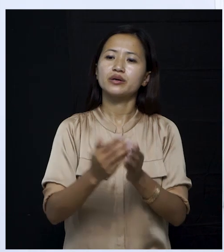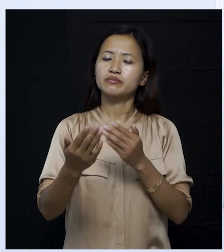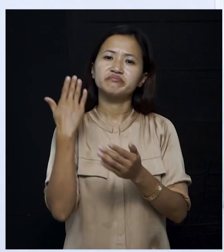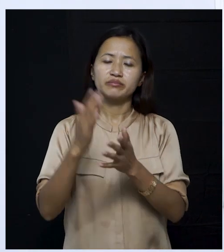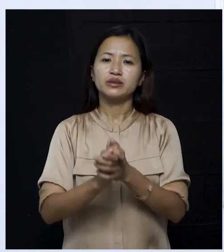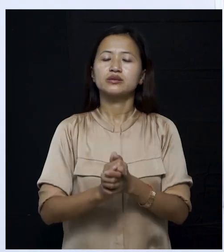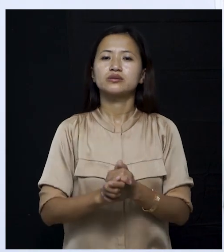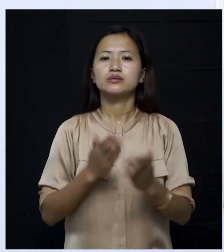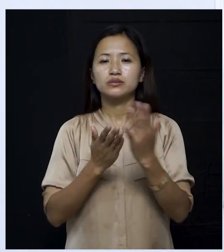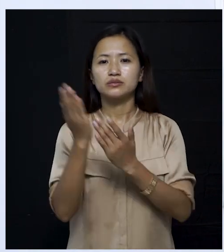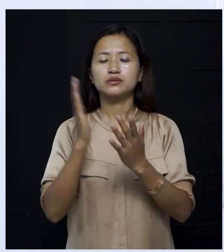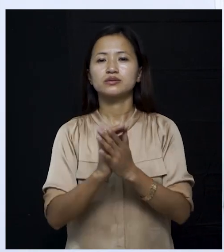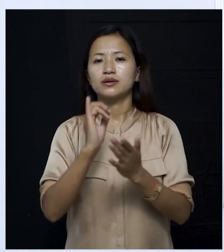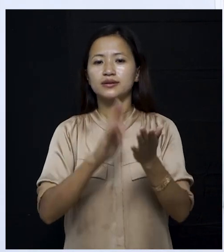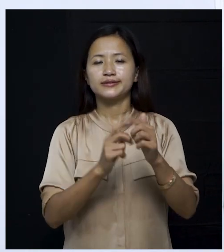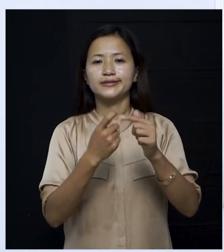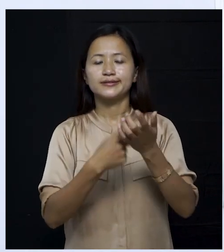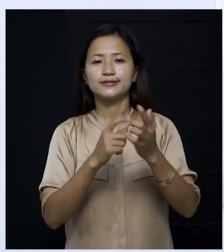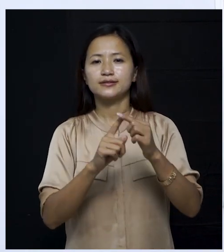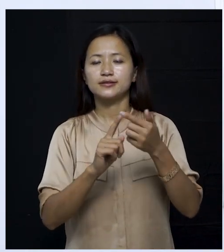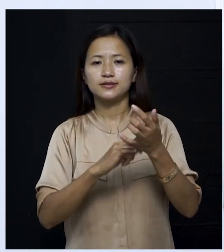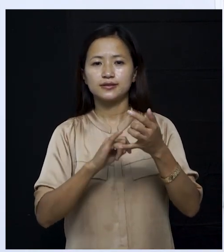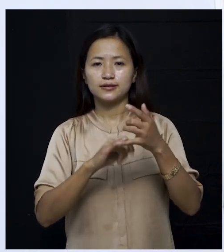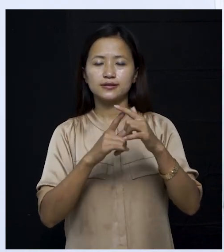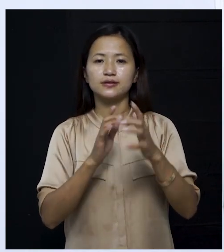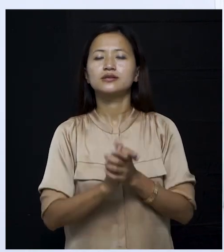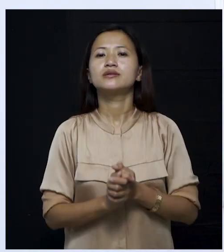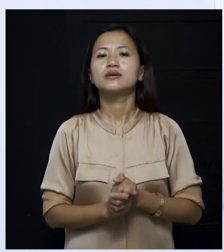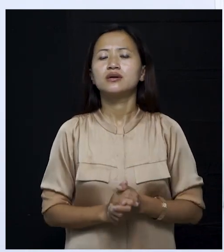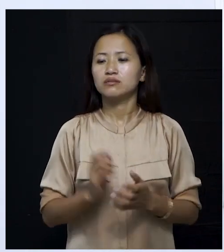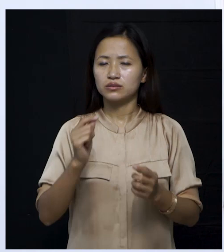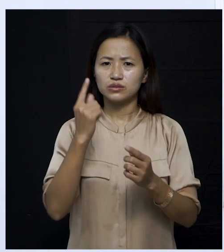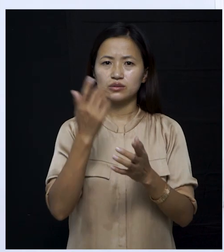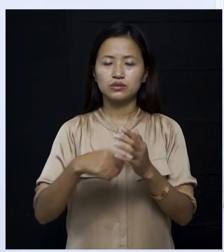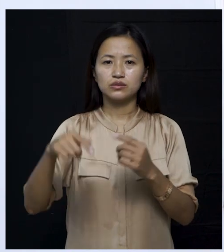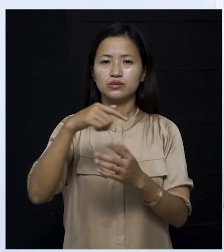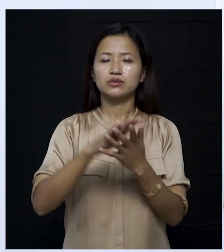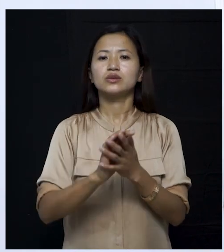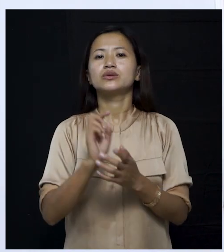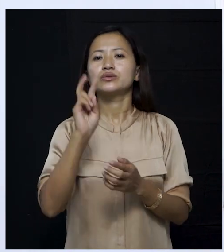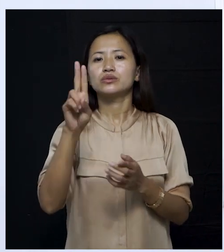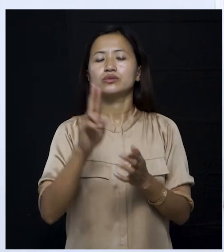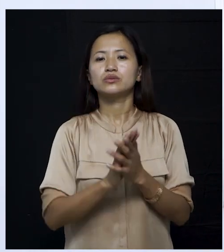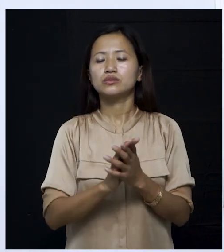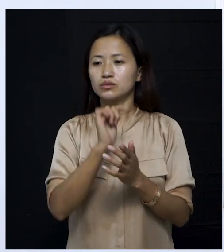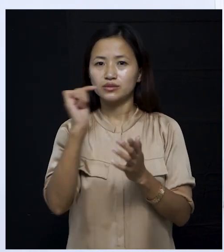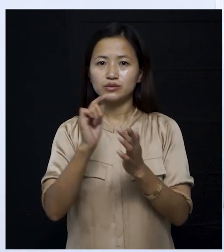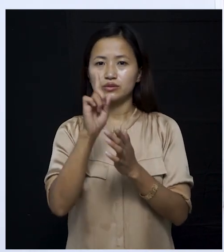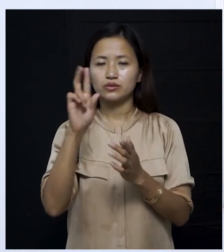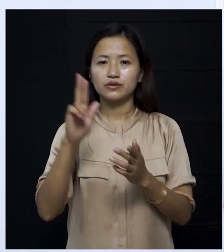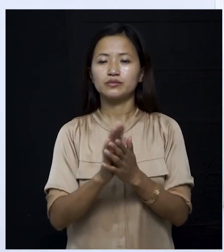how it is done. Okay, and the interest rate here is, it remains around 2 to 12% per annum.